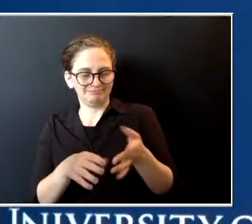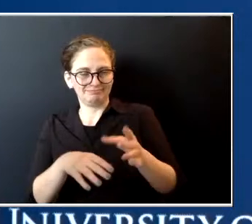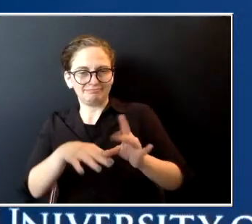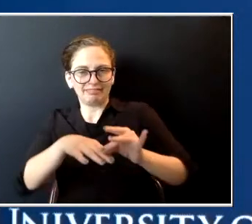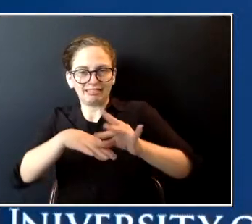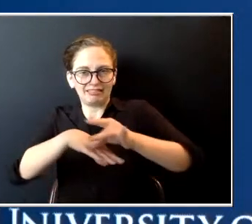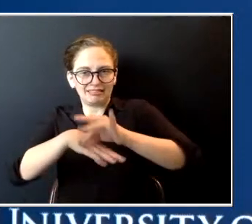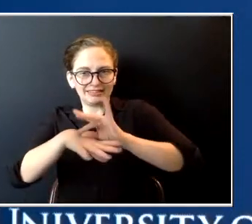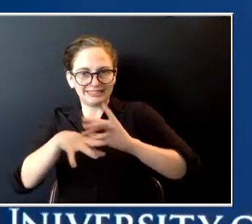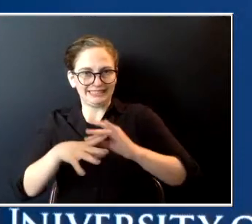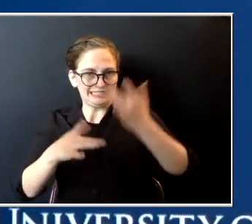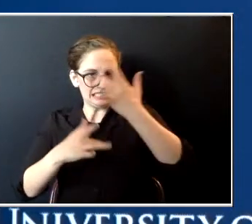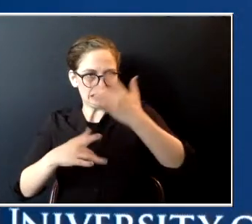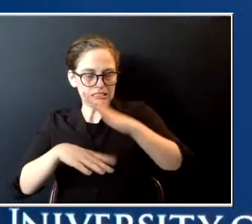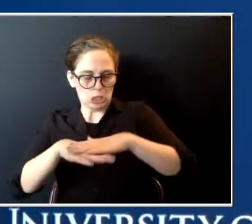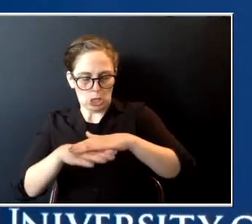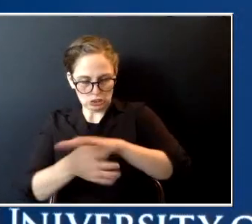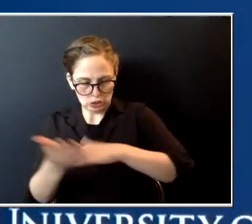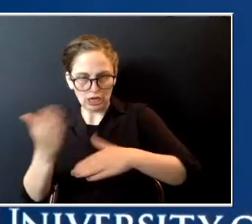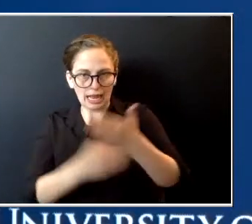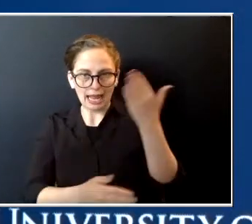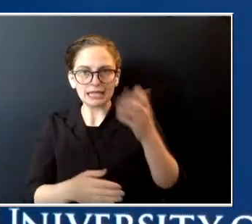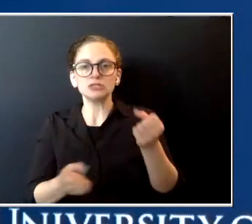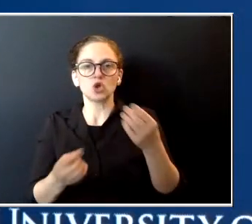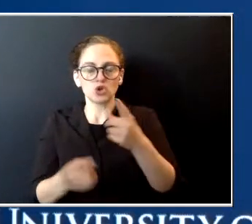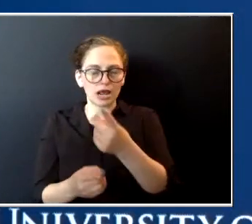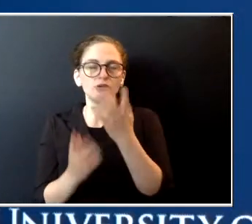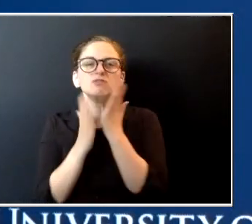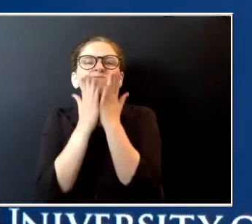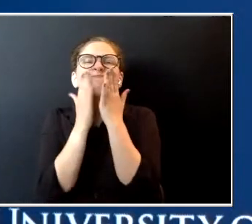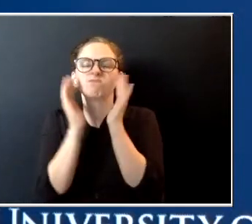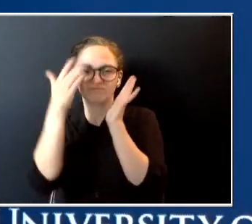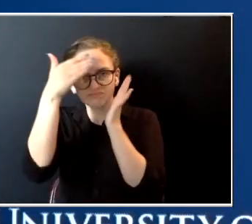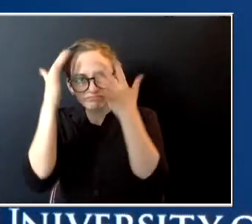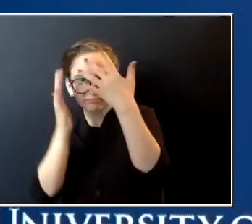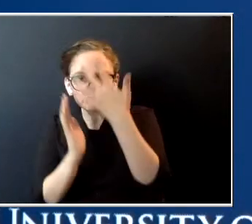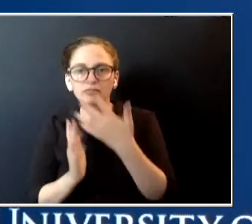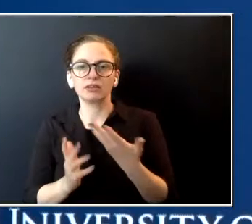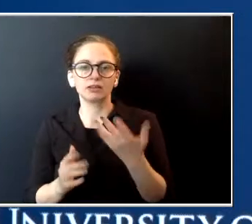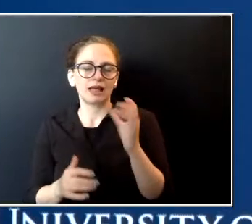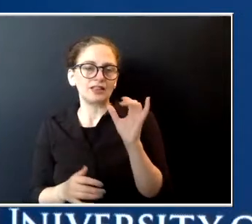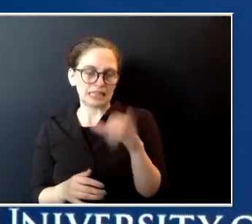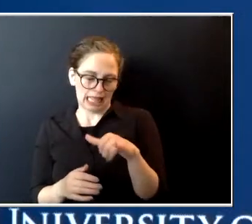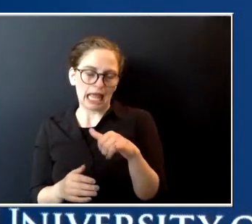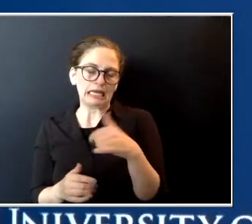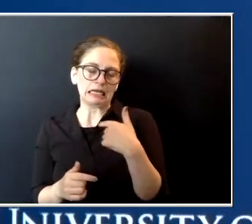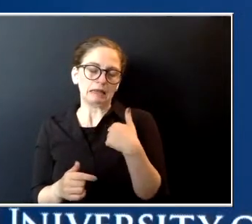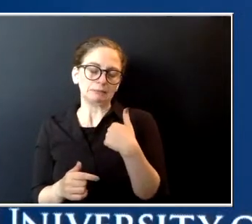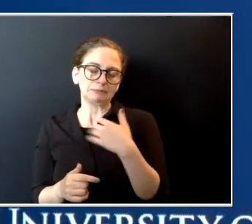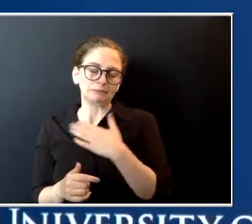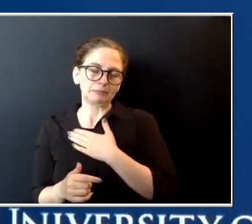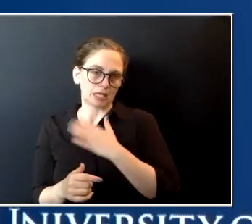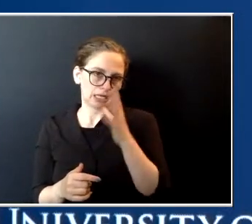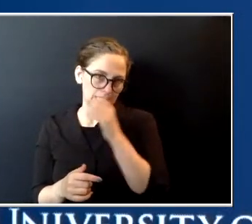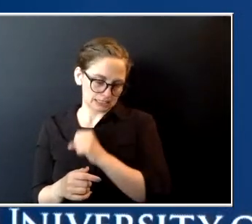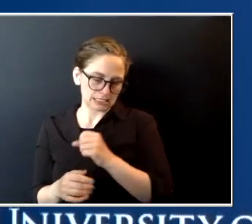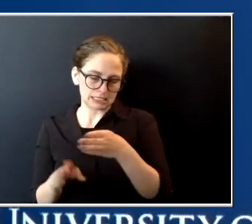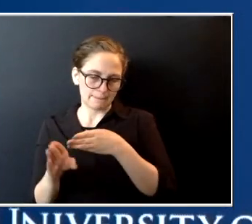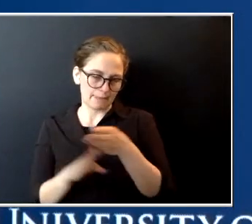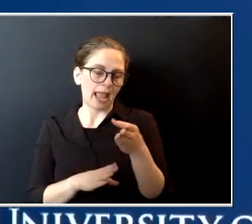the main factor which is contributing to these human cases most recently. So overall, it is not a large